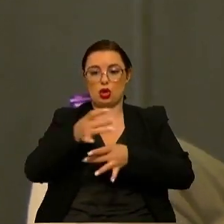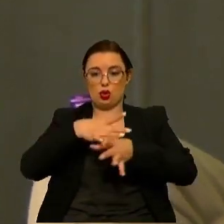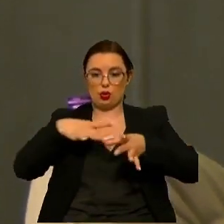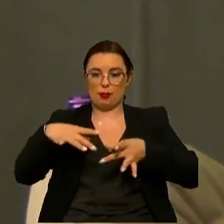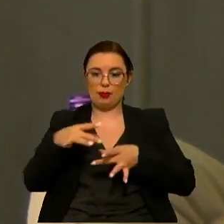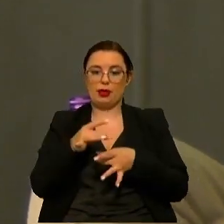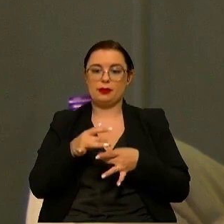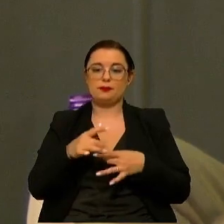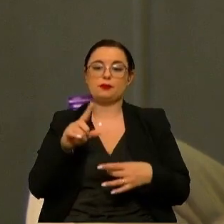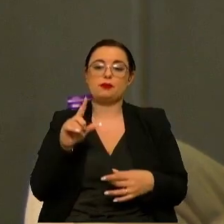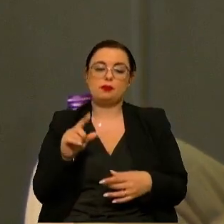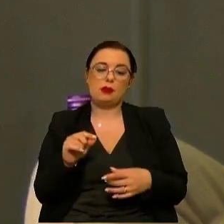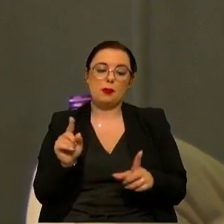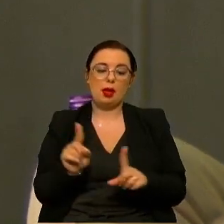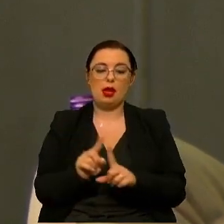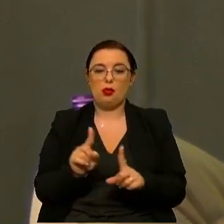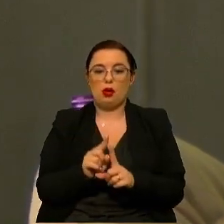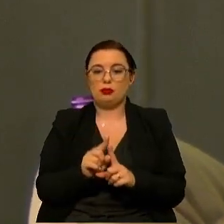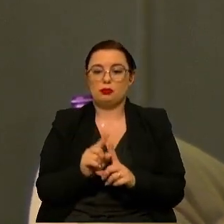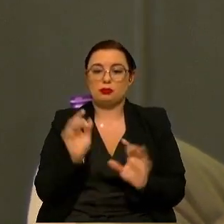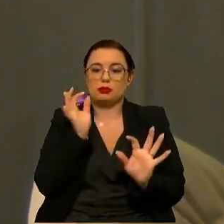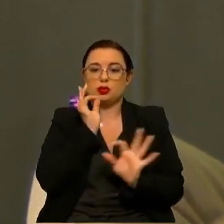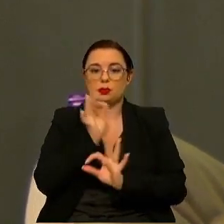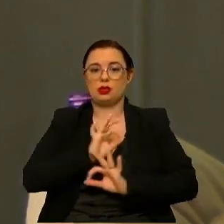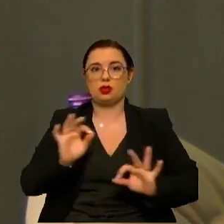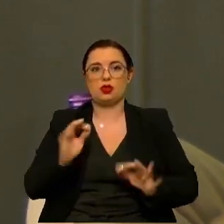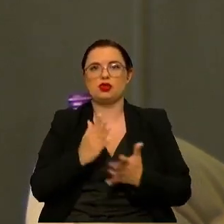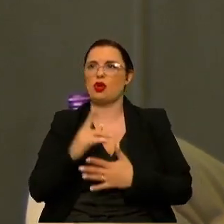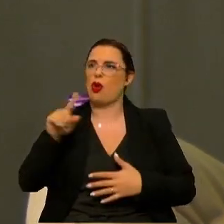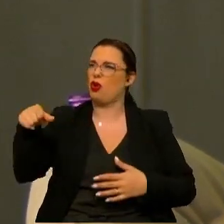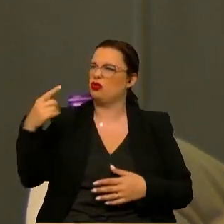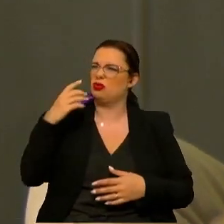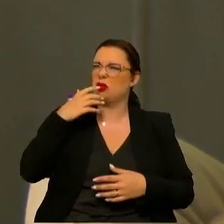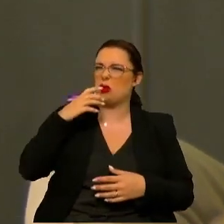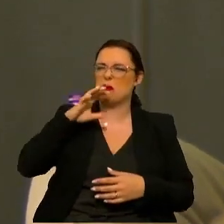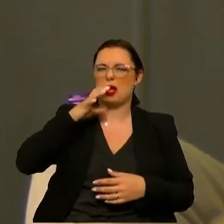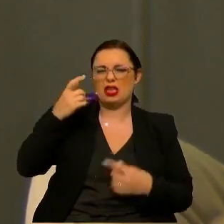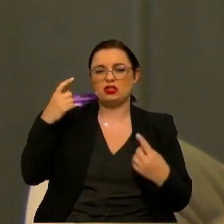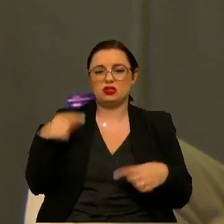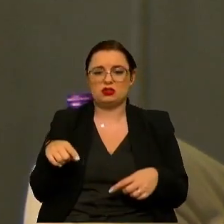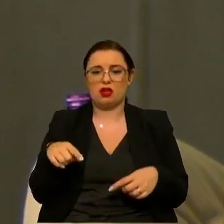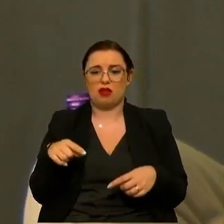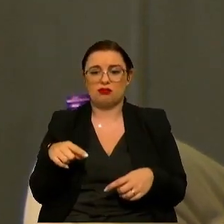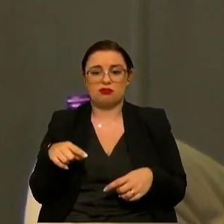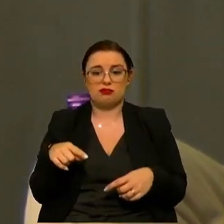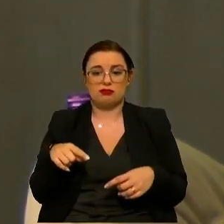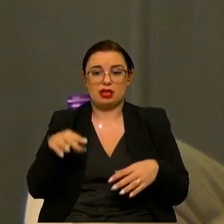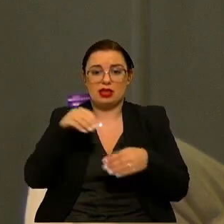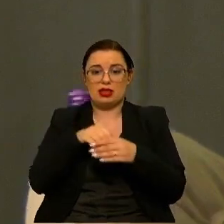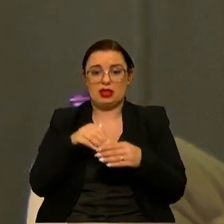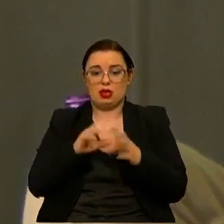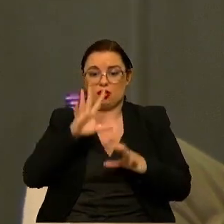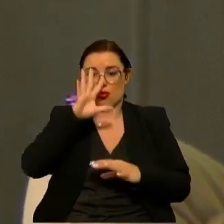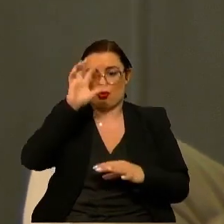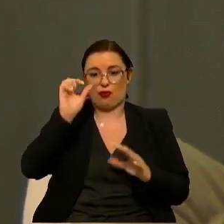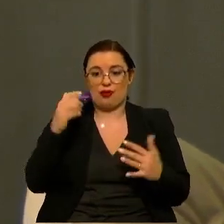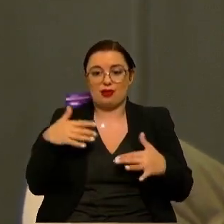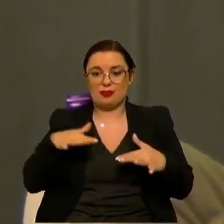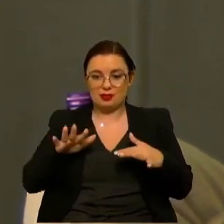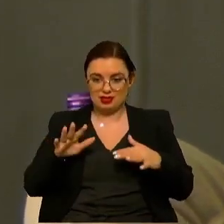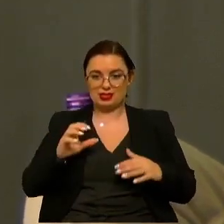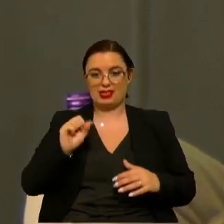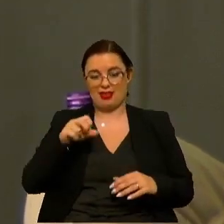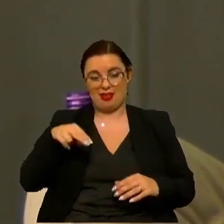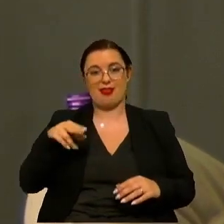the implementation of the European network. And I believe there's only another country that has a user within the